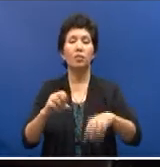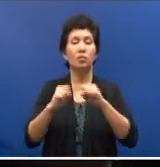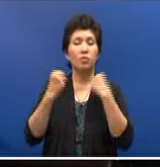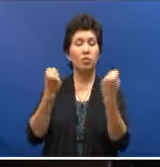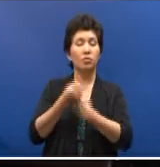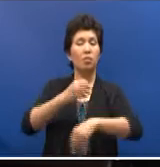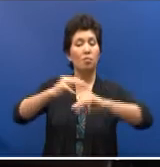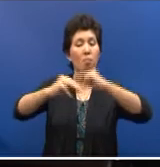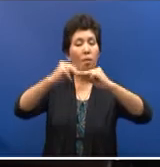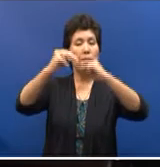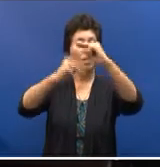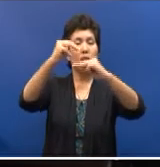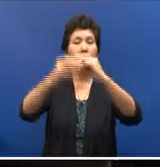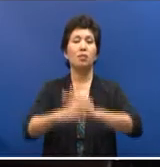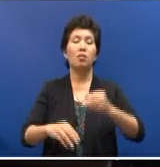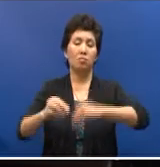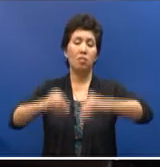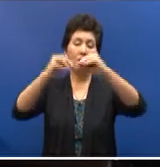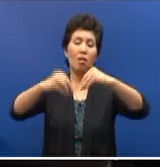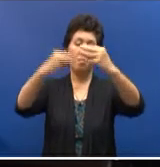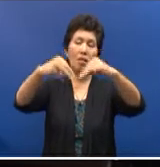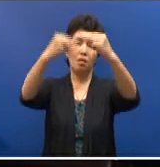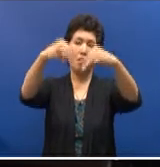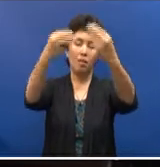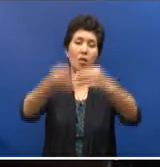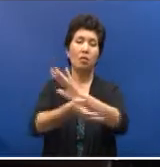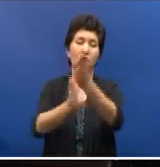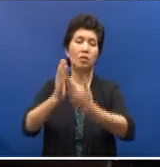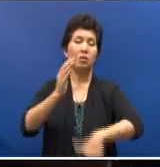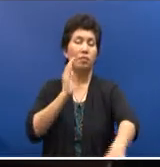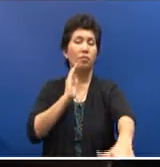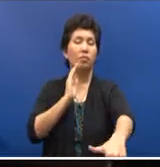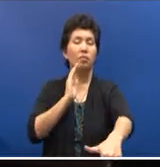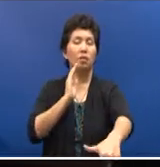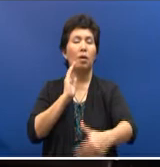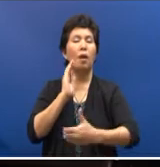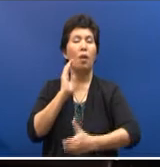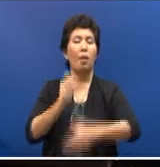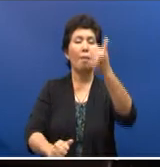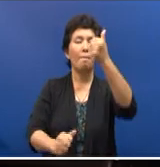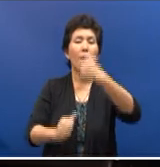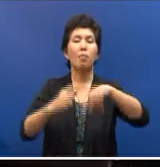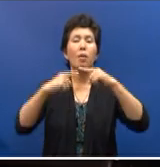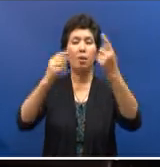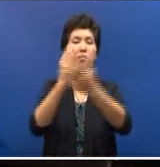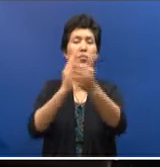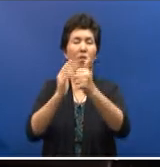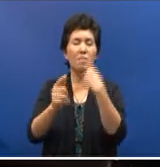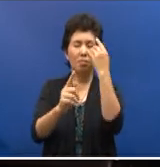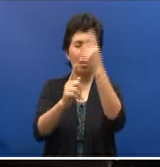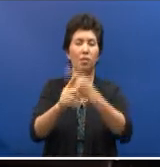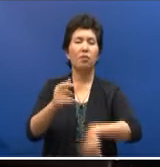social mobility. Okay, so this is what is meant by achieve status. Okay, the status achieved by